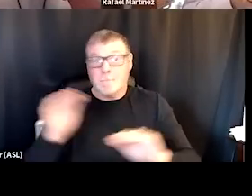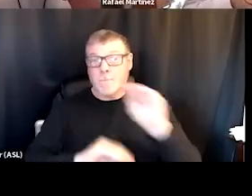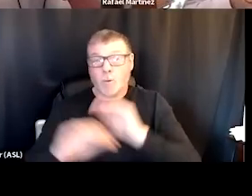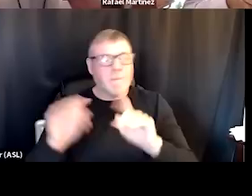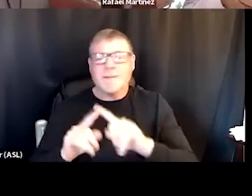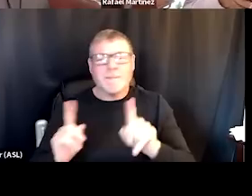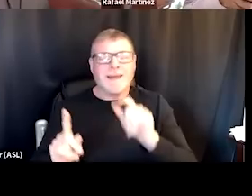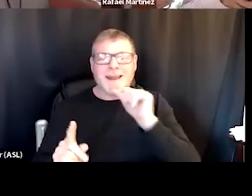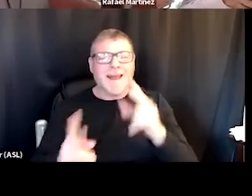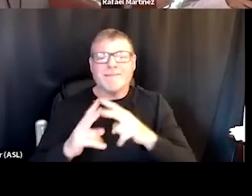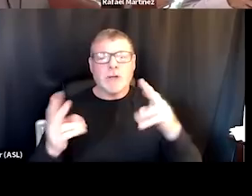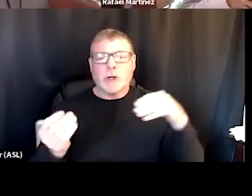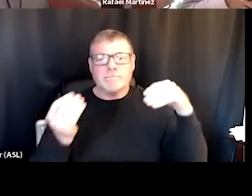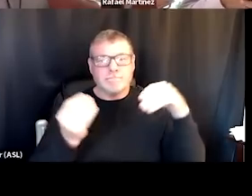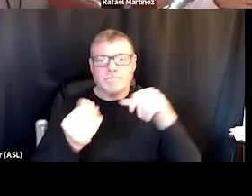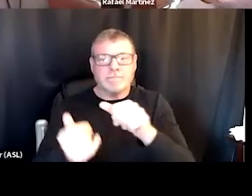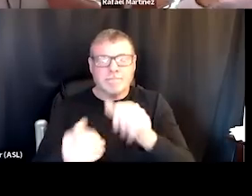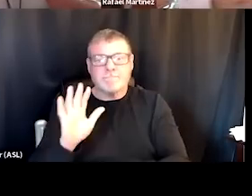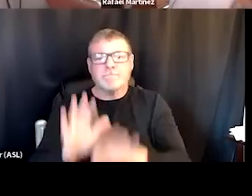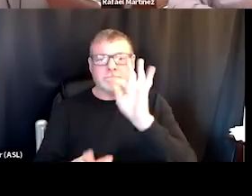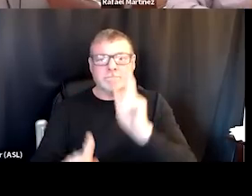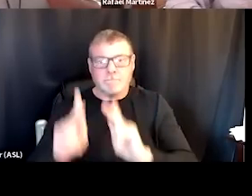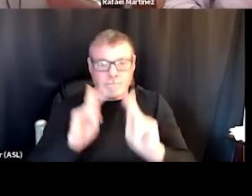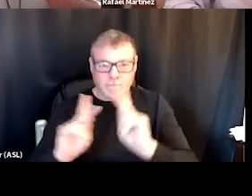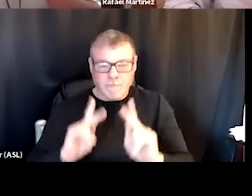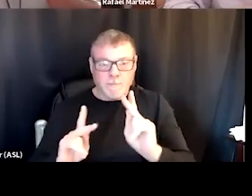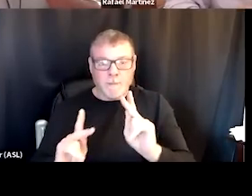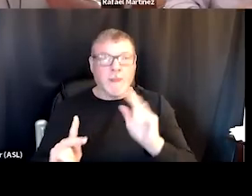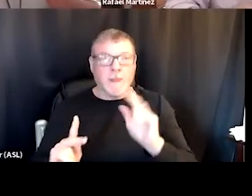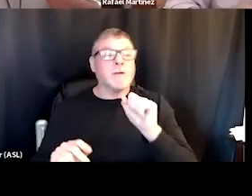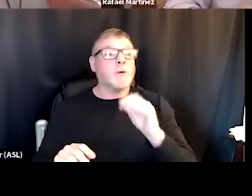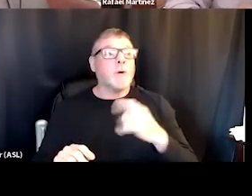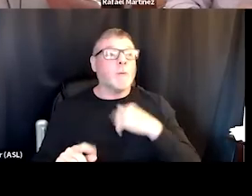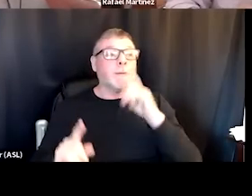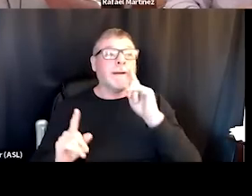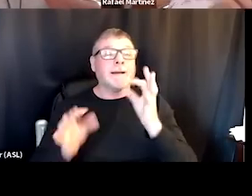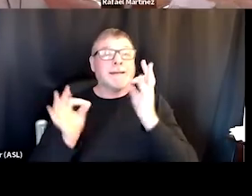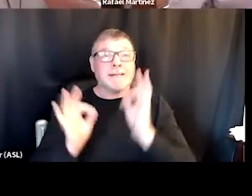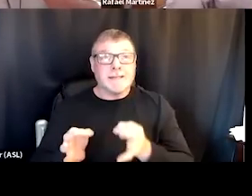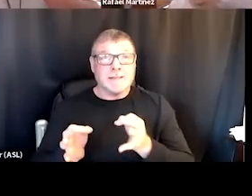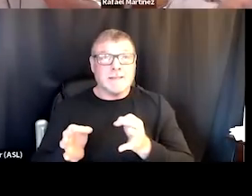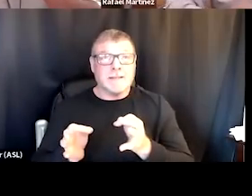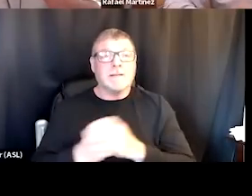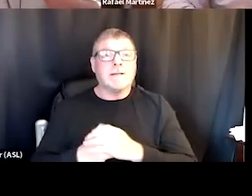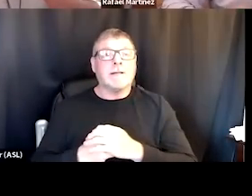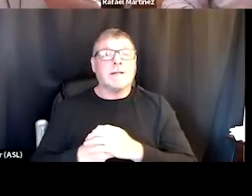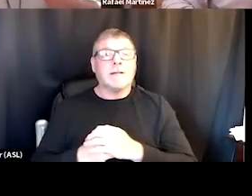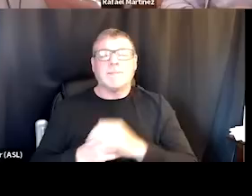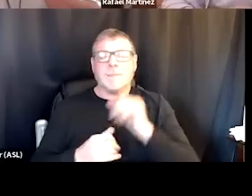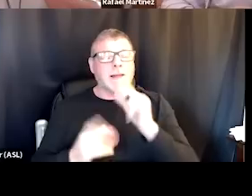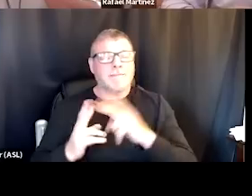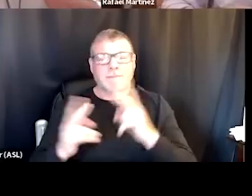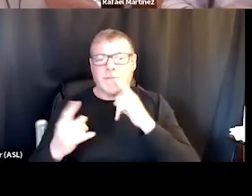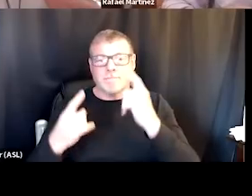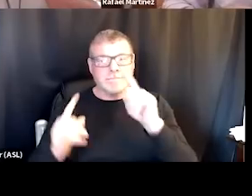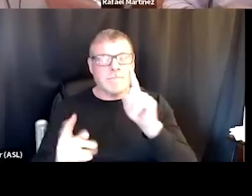very efficient way of finding folks. And so what we decided to do is it wasn't very effective in